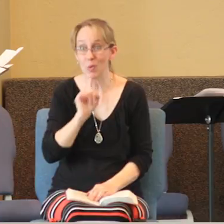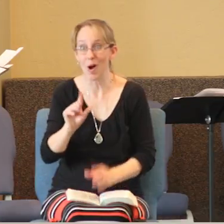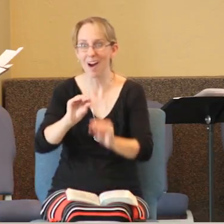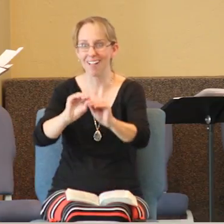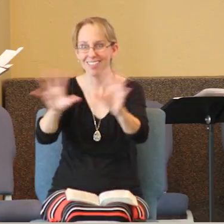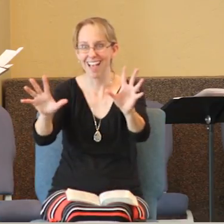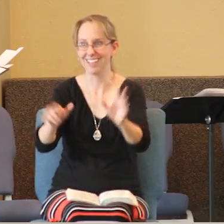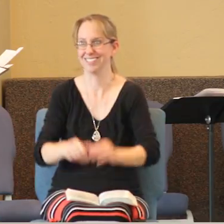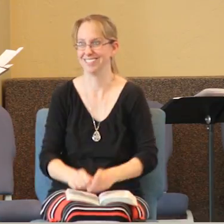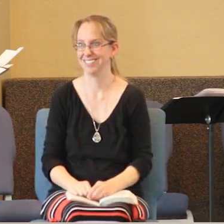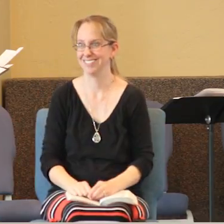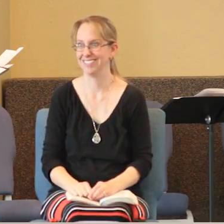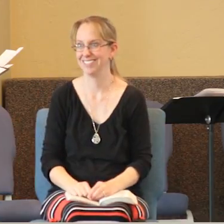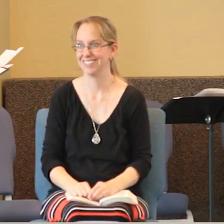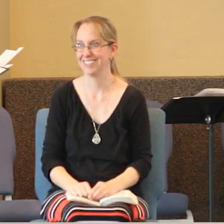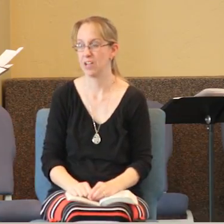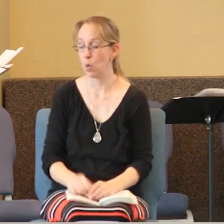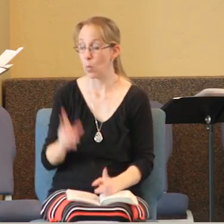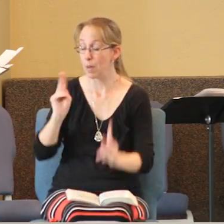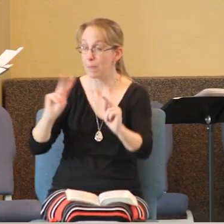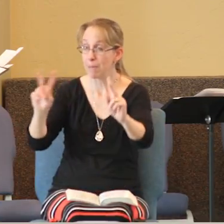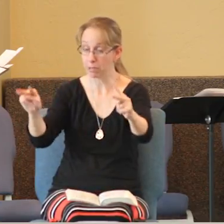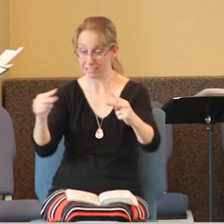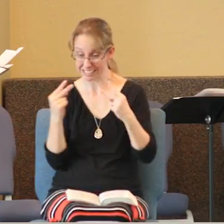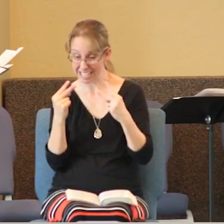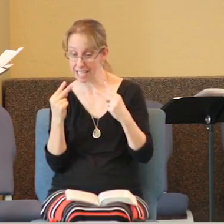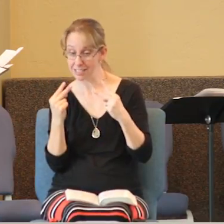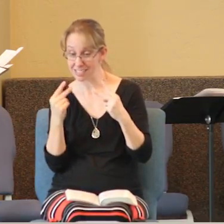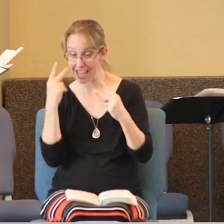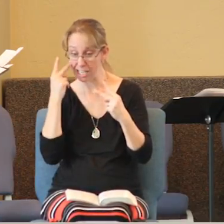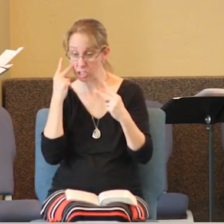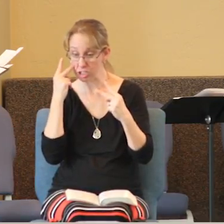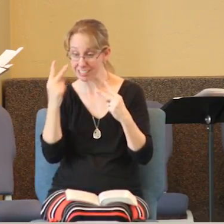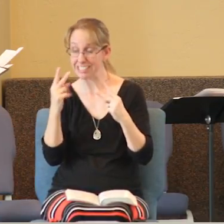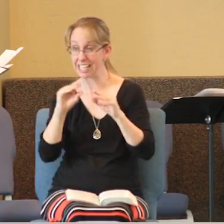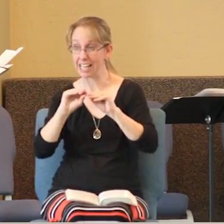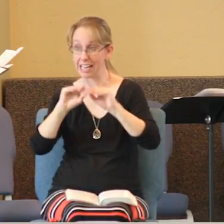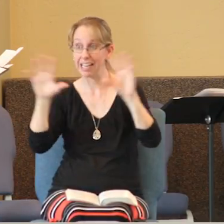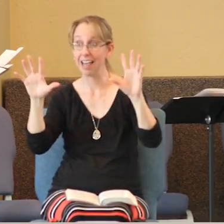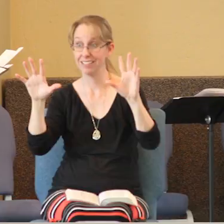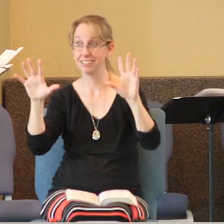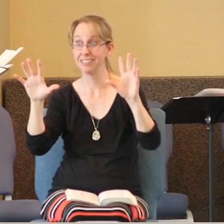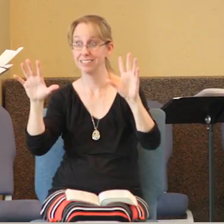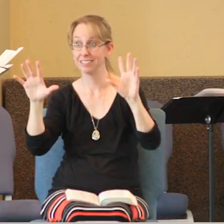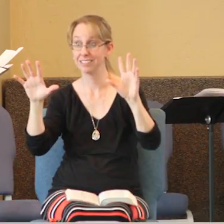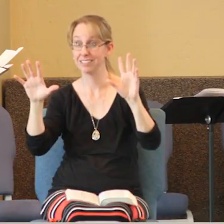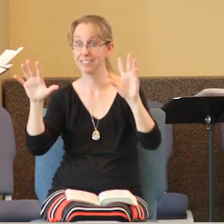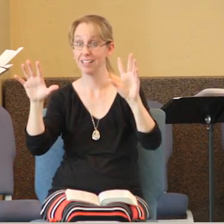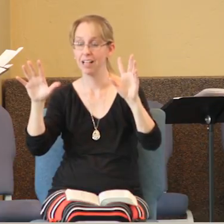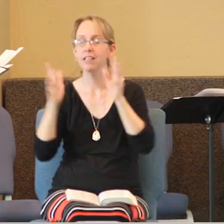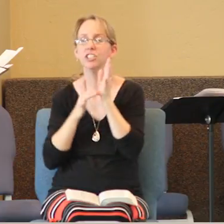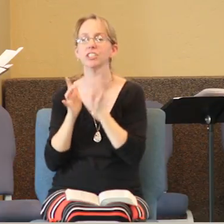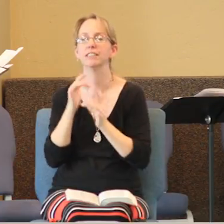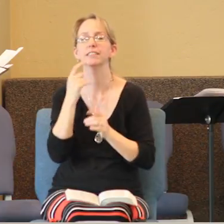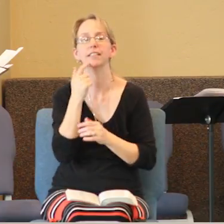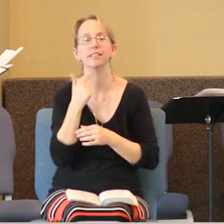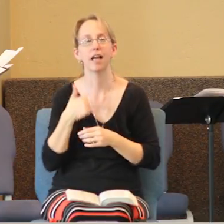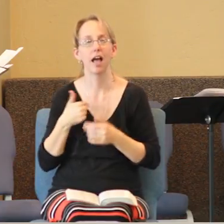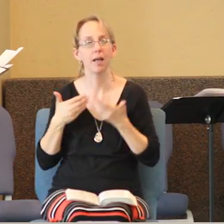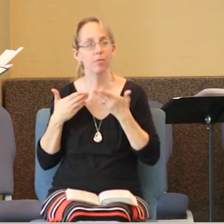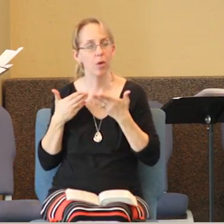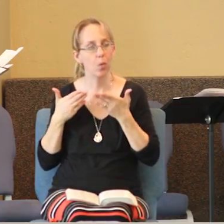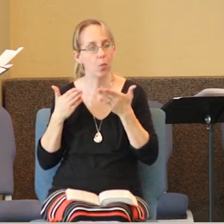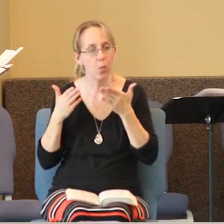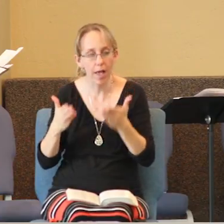You are light. When people see us, they should see light. Jesus said, I am